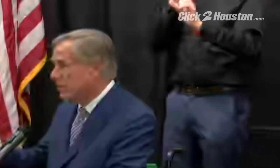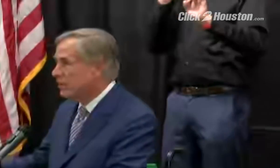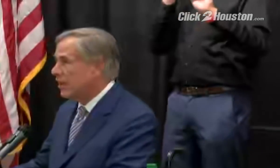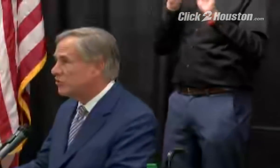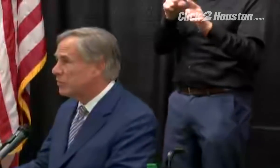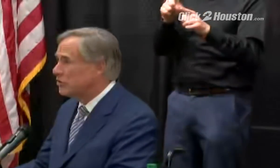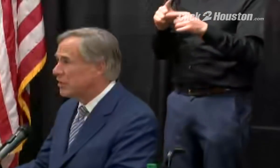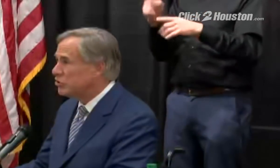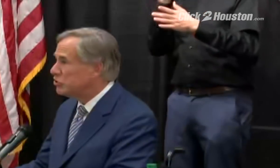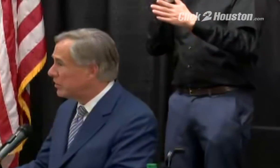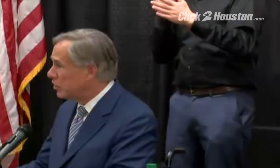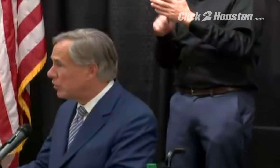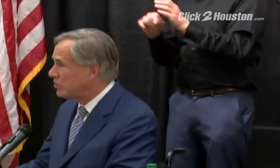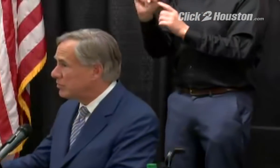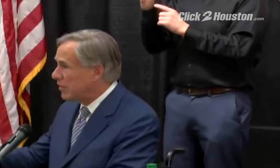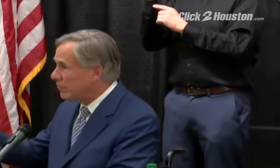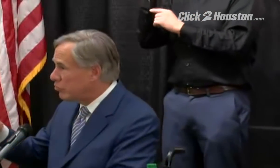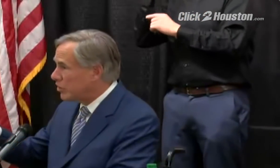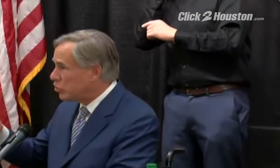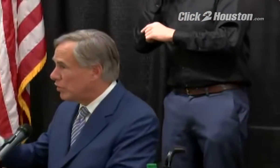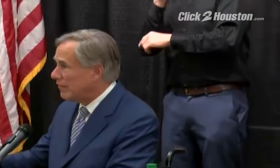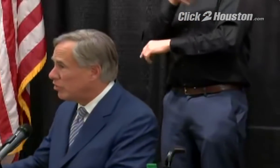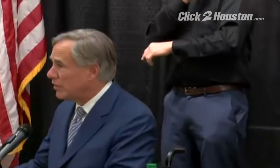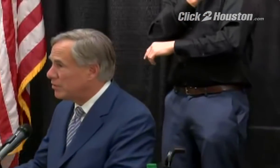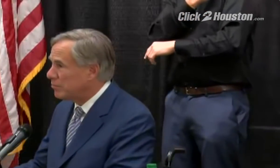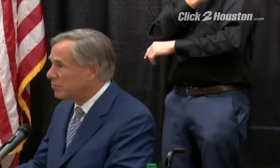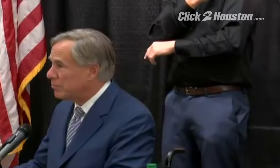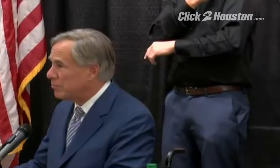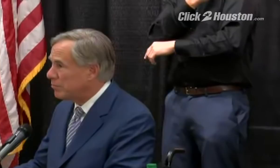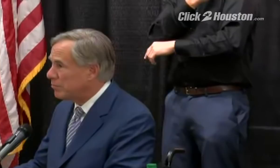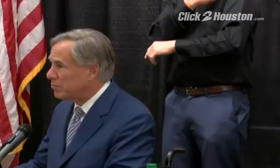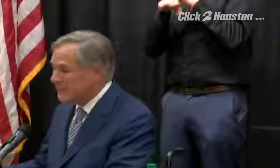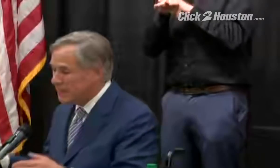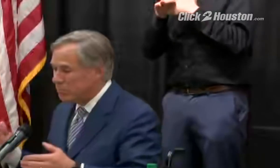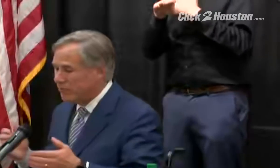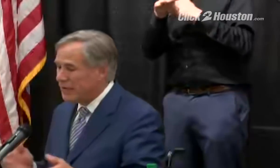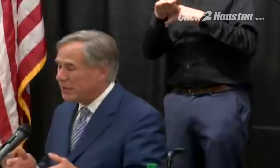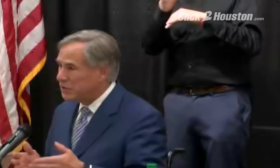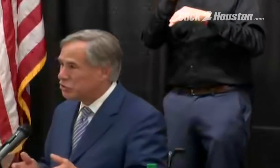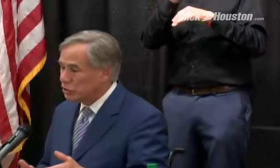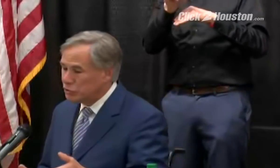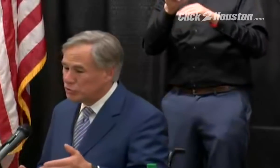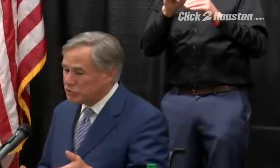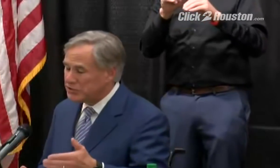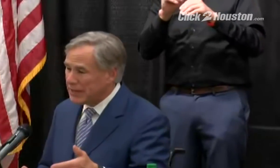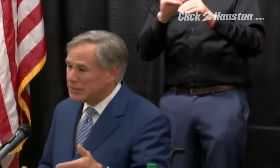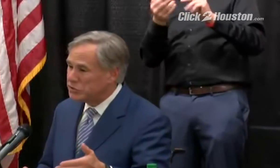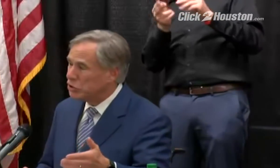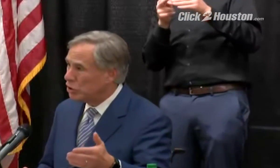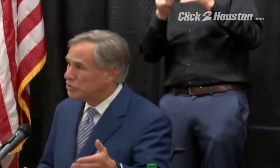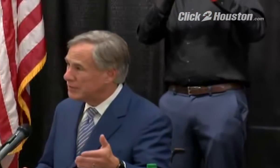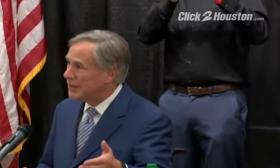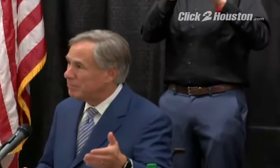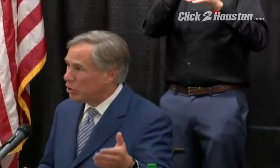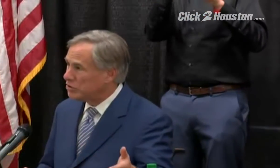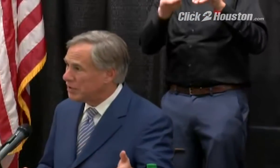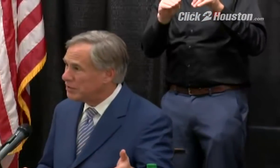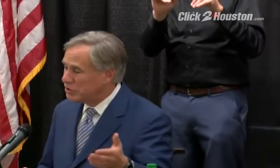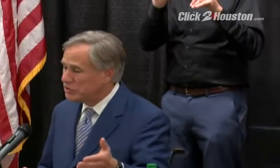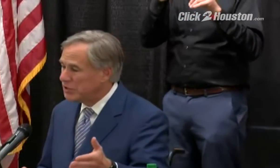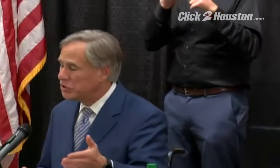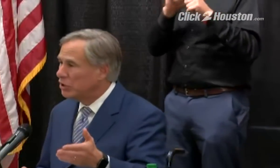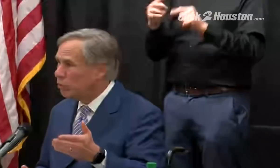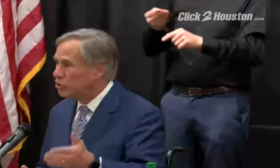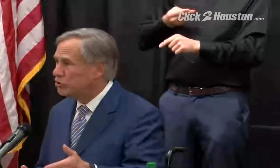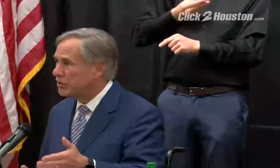if hospitalizations increased above a threshold level in a particular region, it provided additional tools such as closing down bar settings,